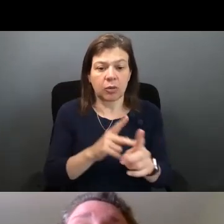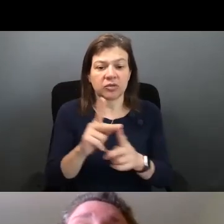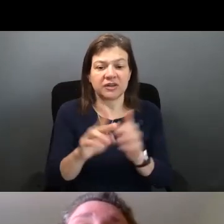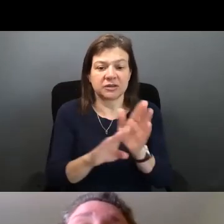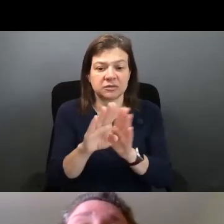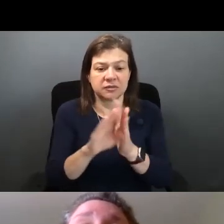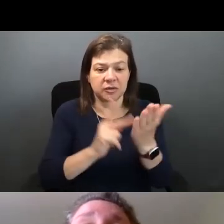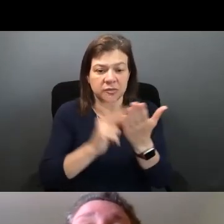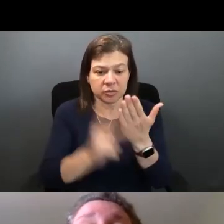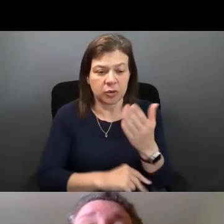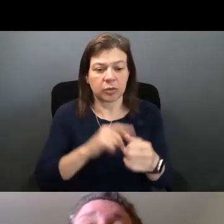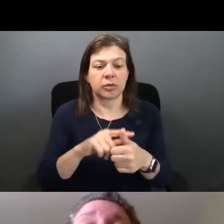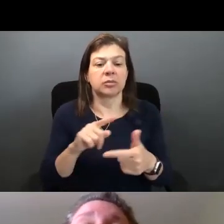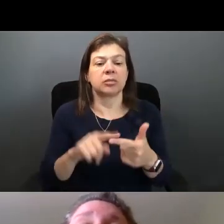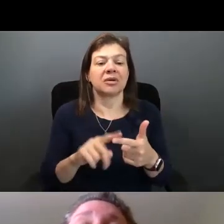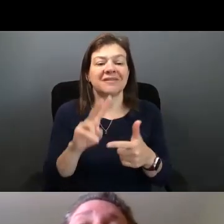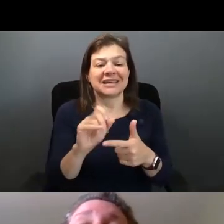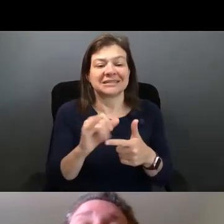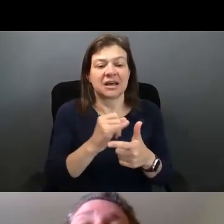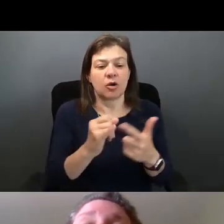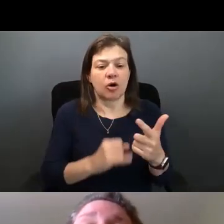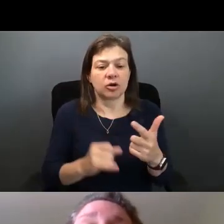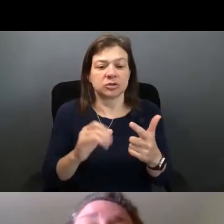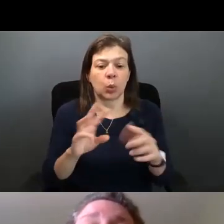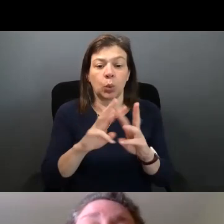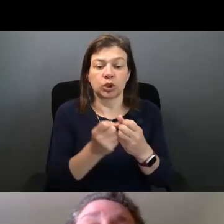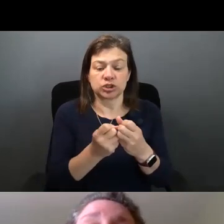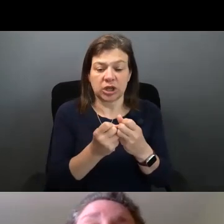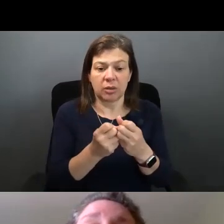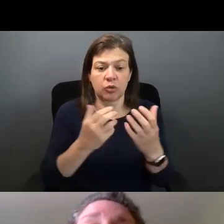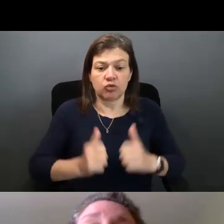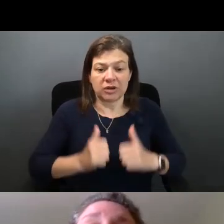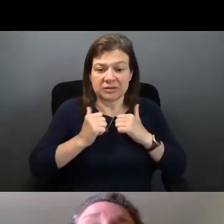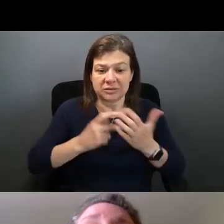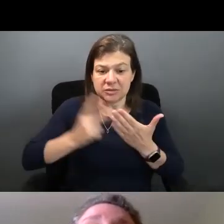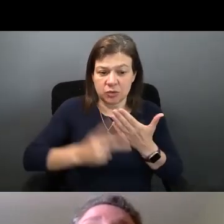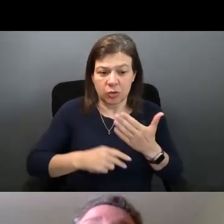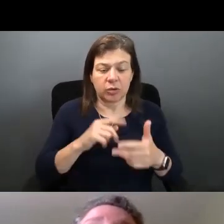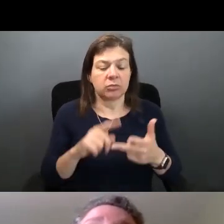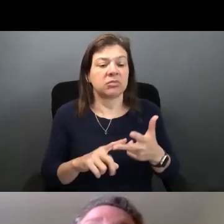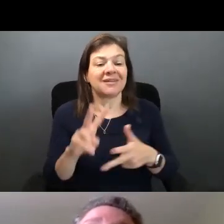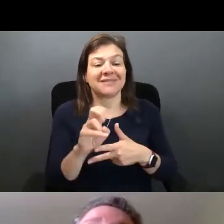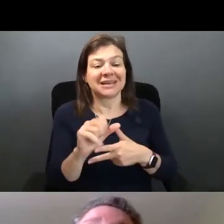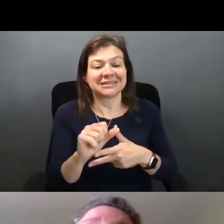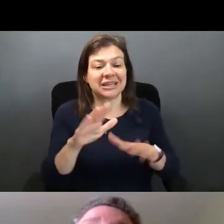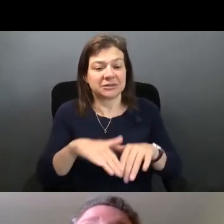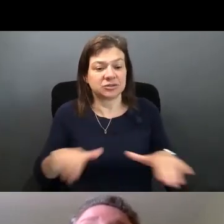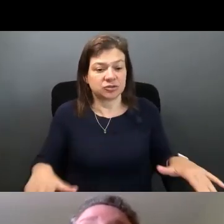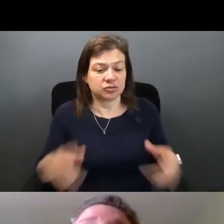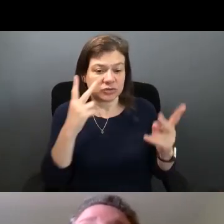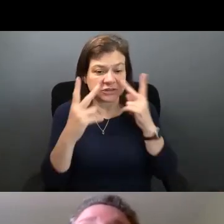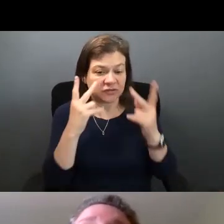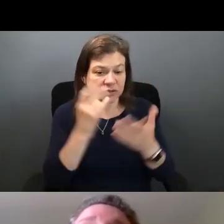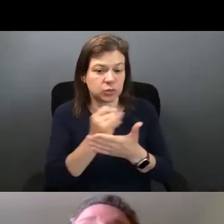Program, VSA Arts Connect All Workshop Residency Program, VSA Children's